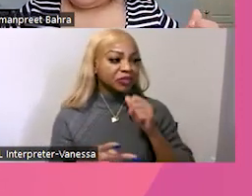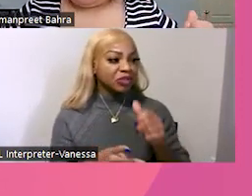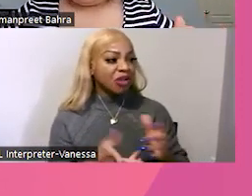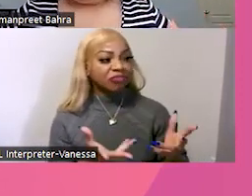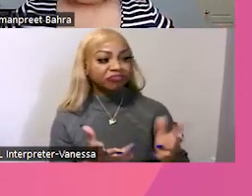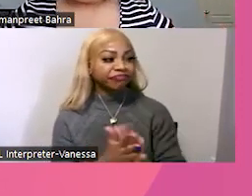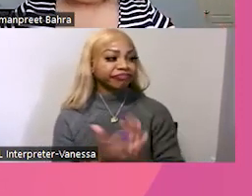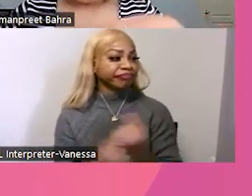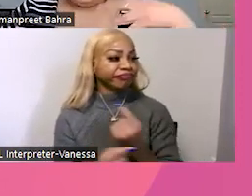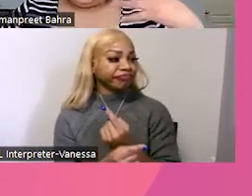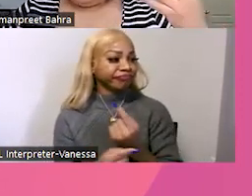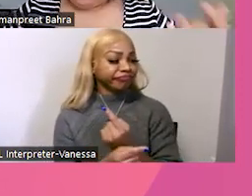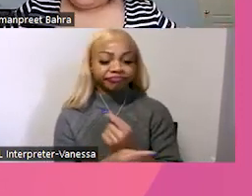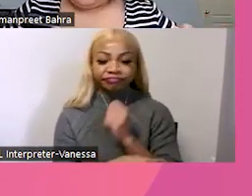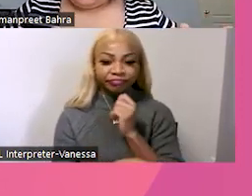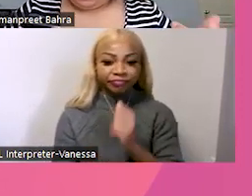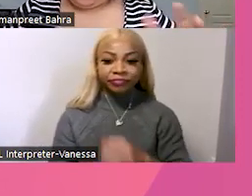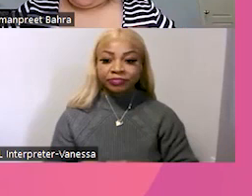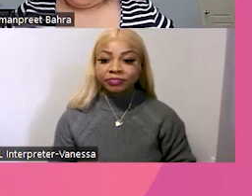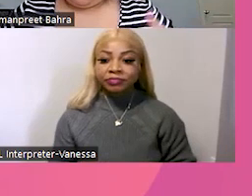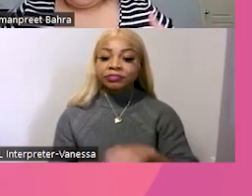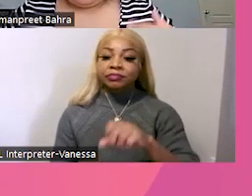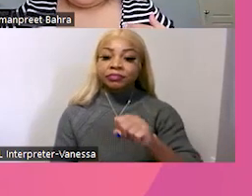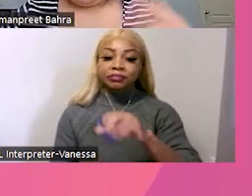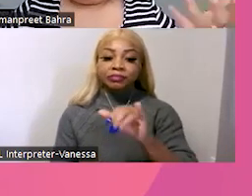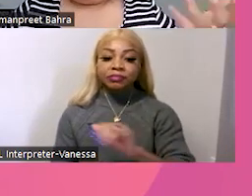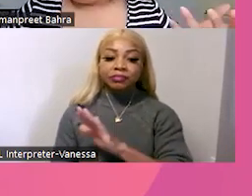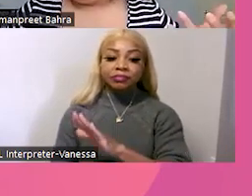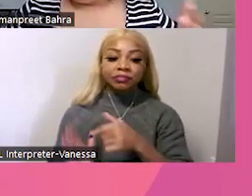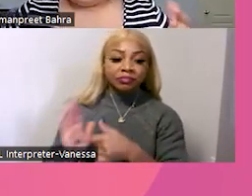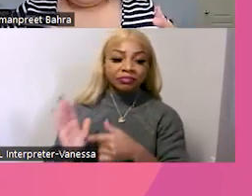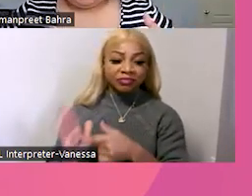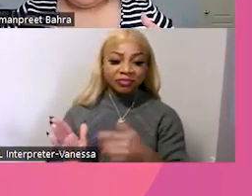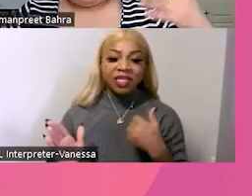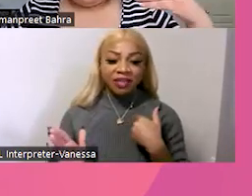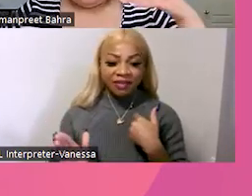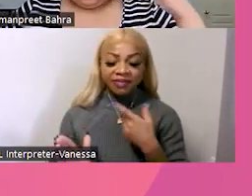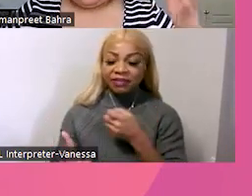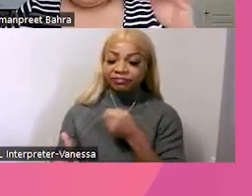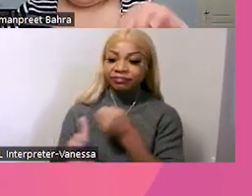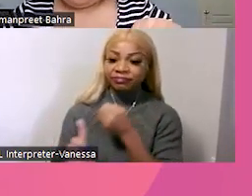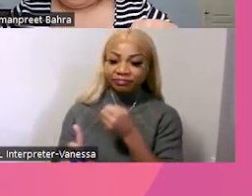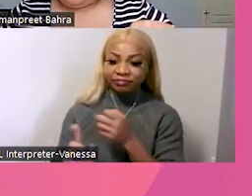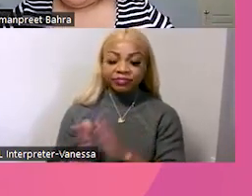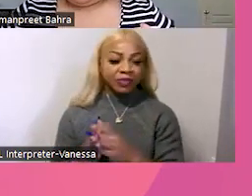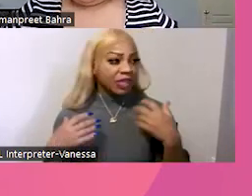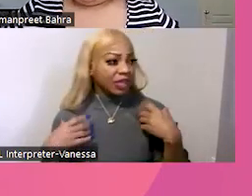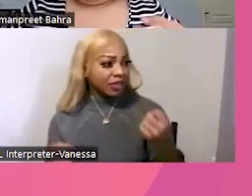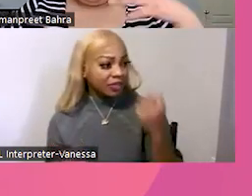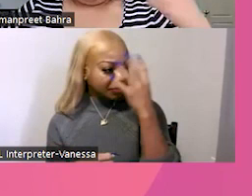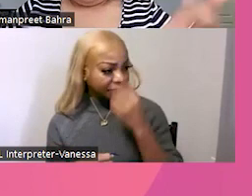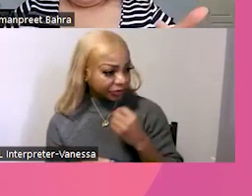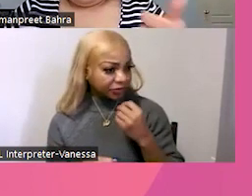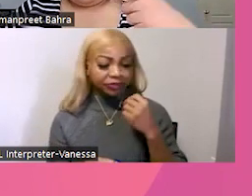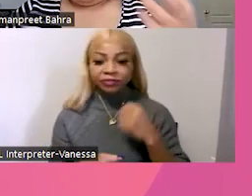living. In Sally's example, there is that conflation we see of health and beauty,